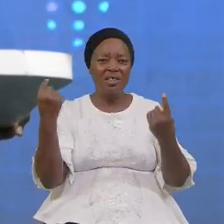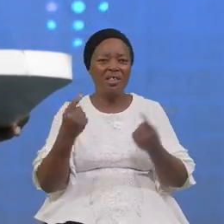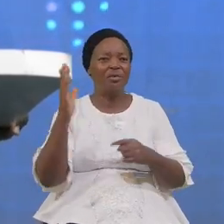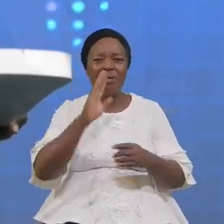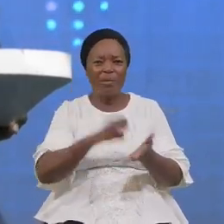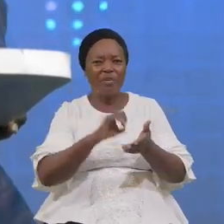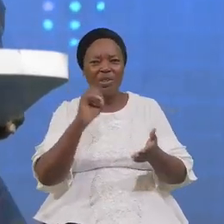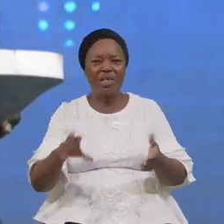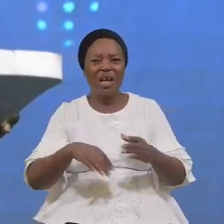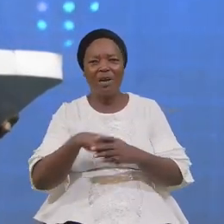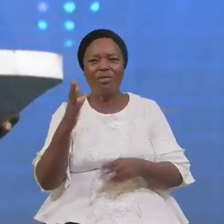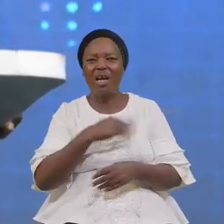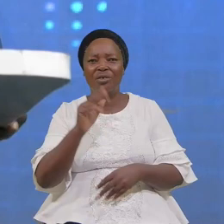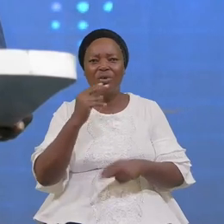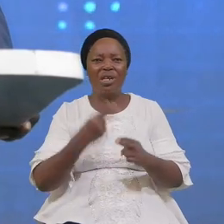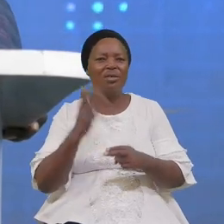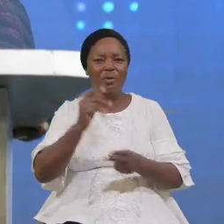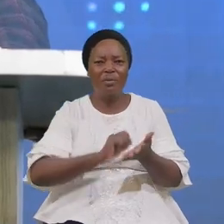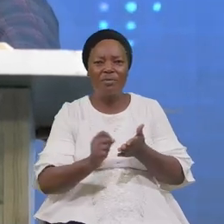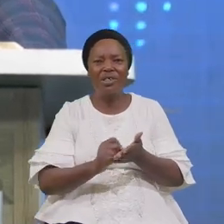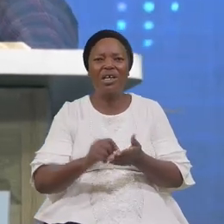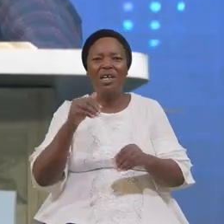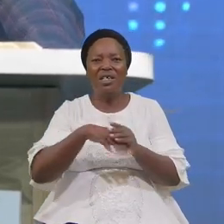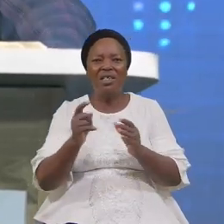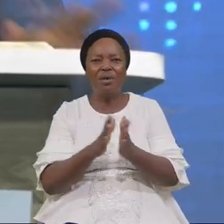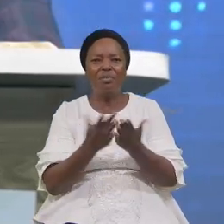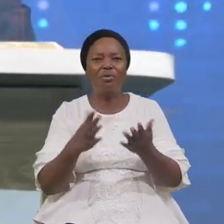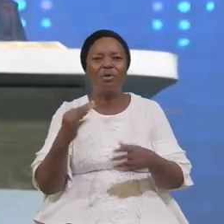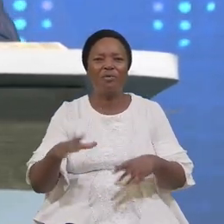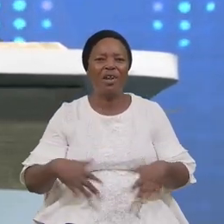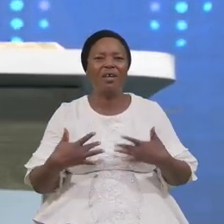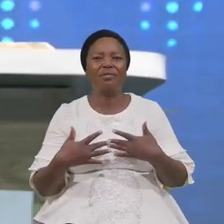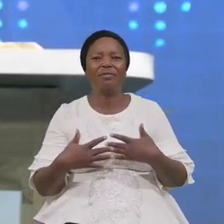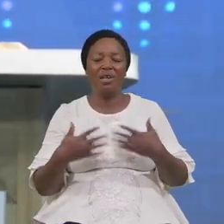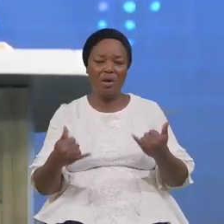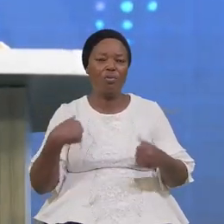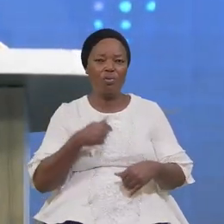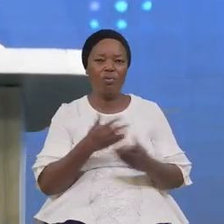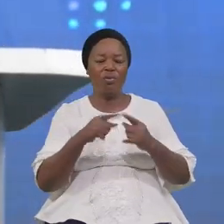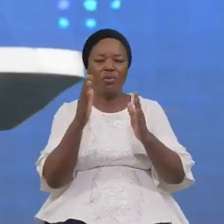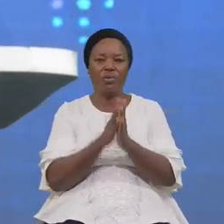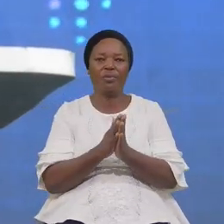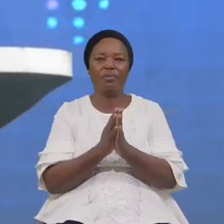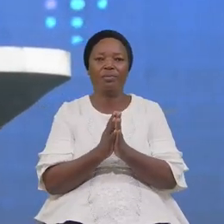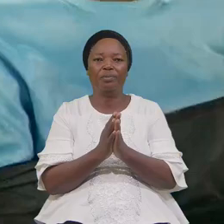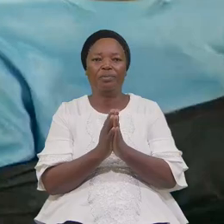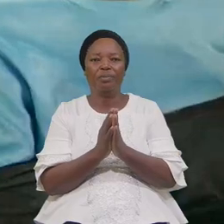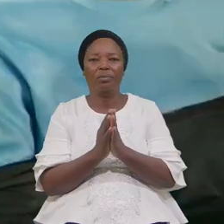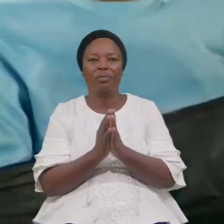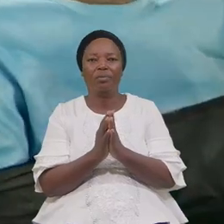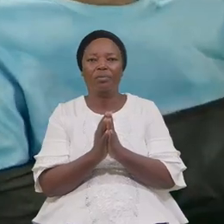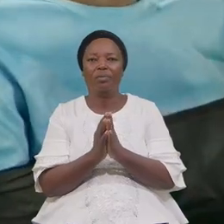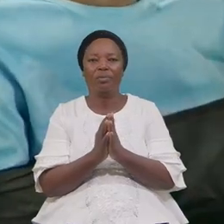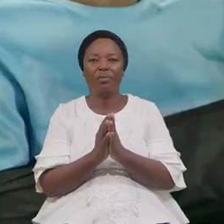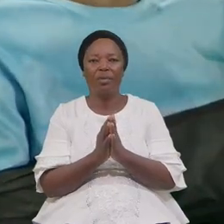blotted out, and your name will be written in the book of life. Heads bowed and eyes closed.